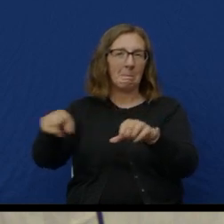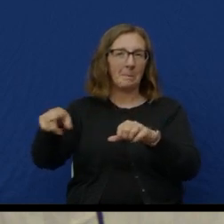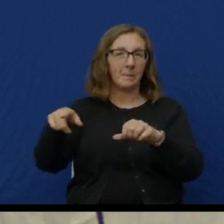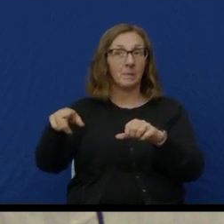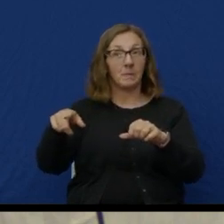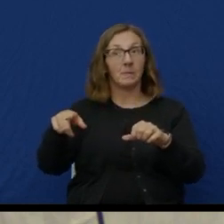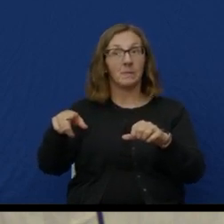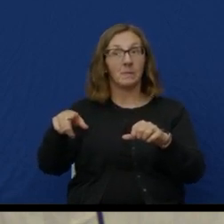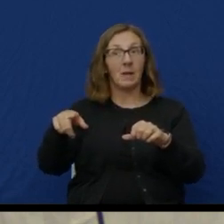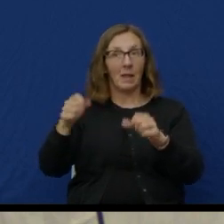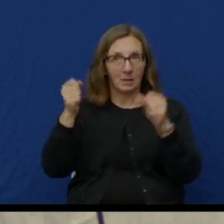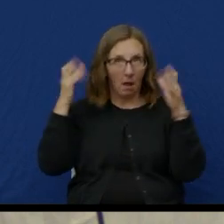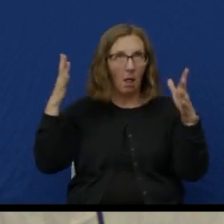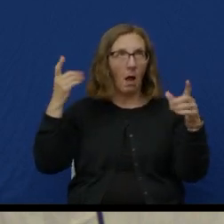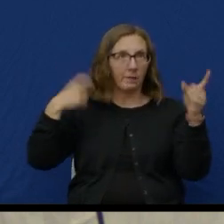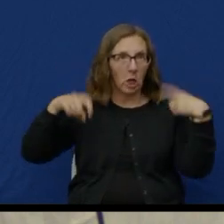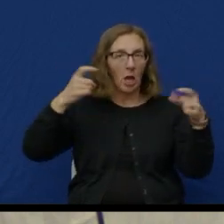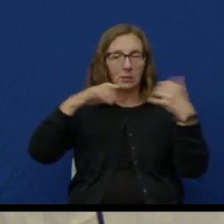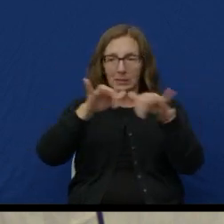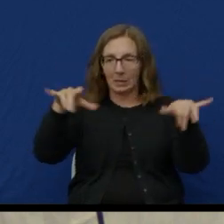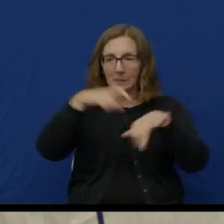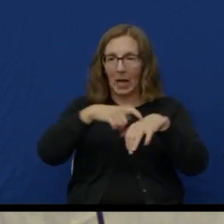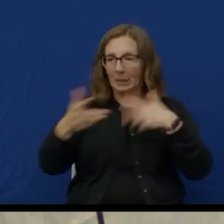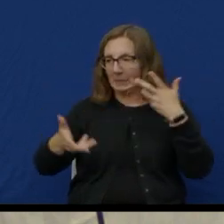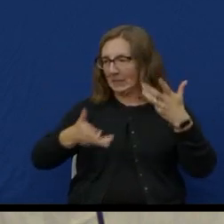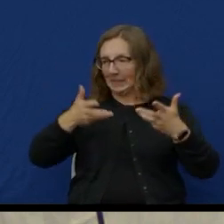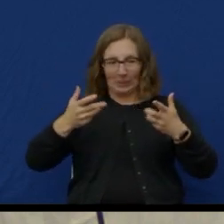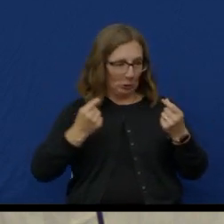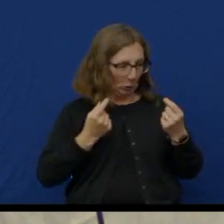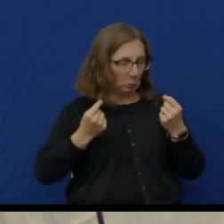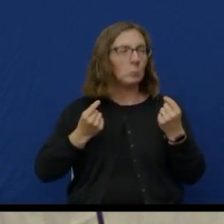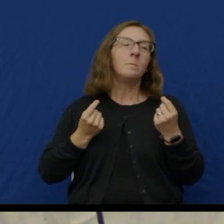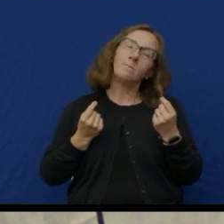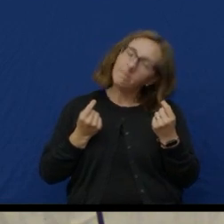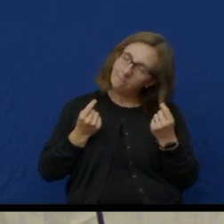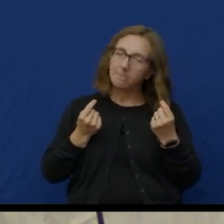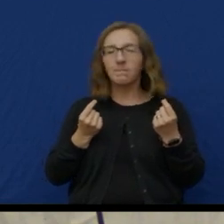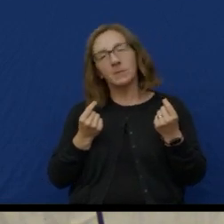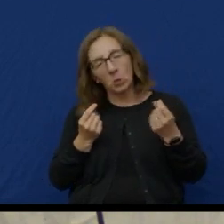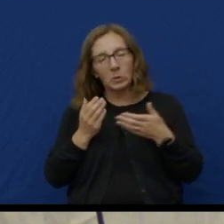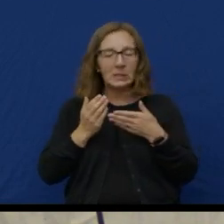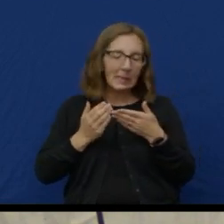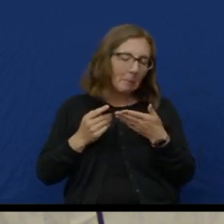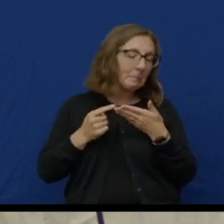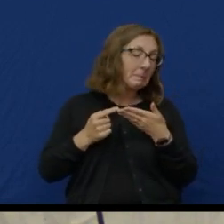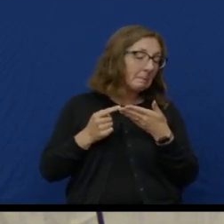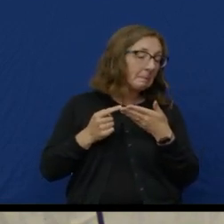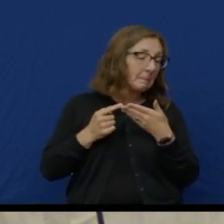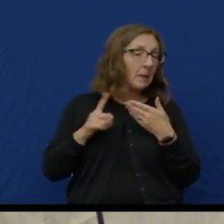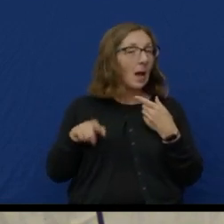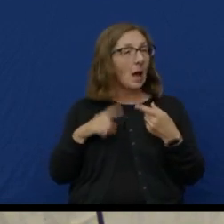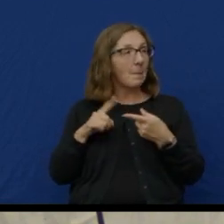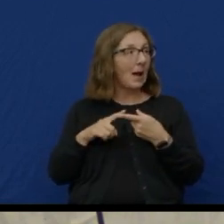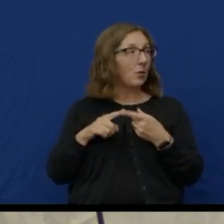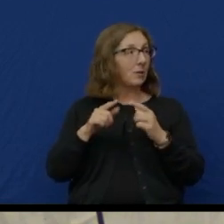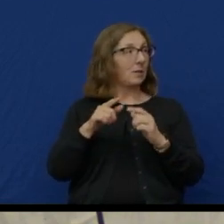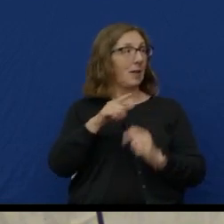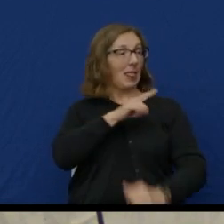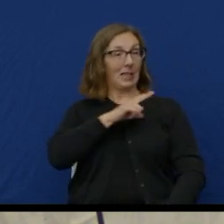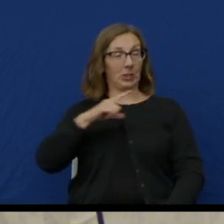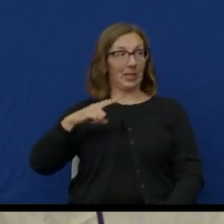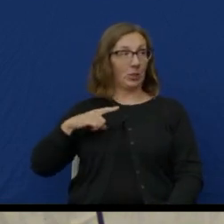obviously that's a lot of change, potential change all at once. And so there was some talk about the